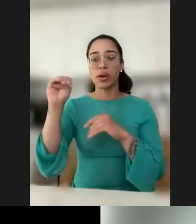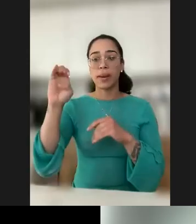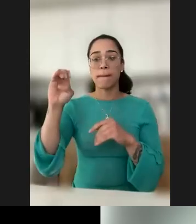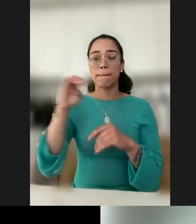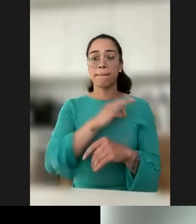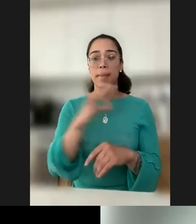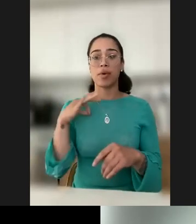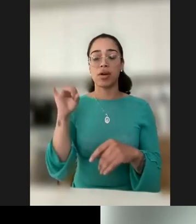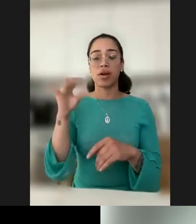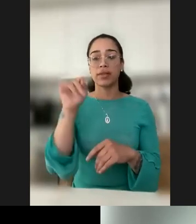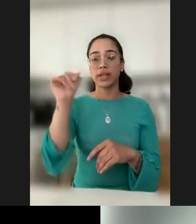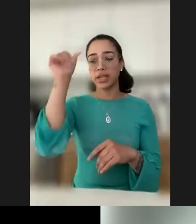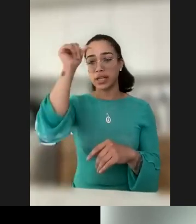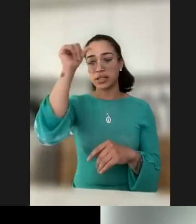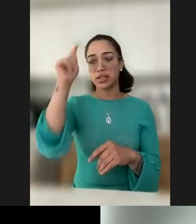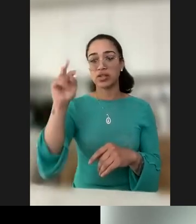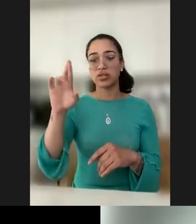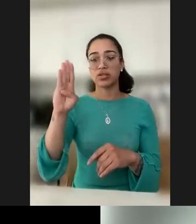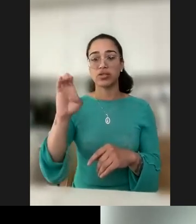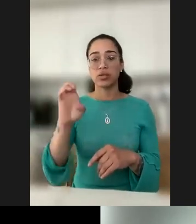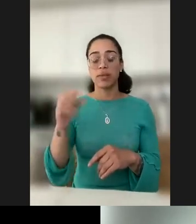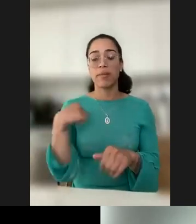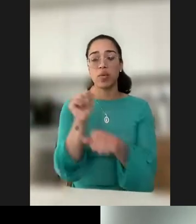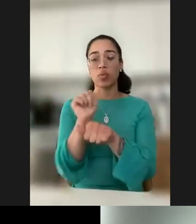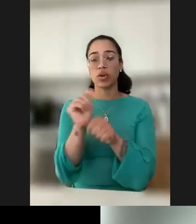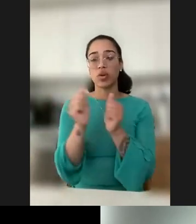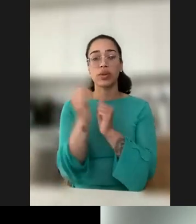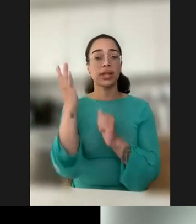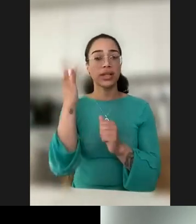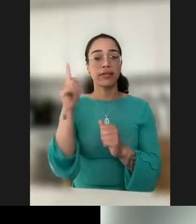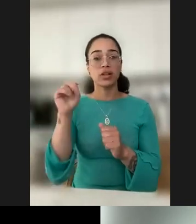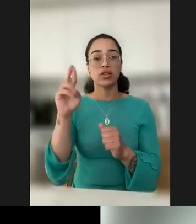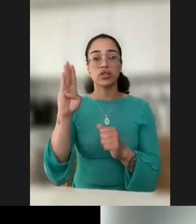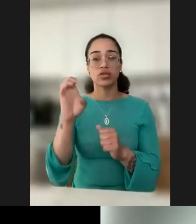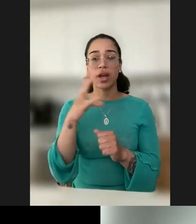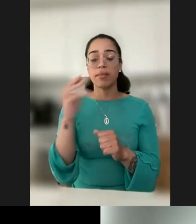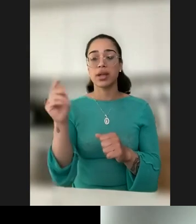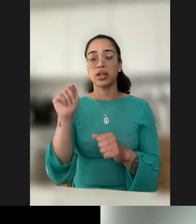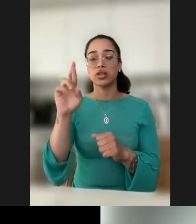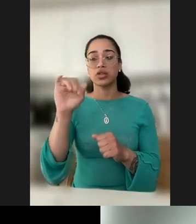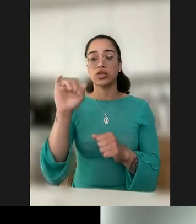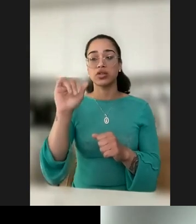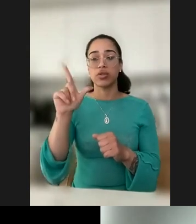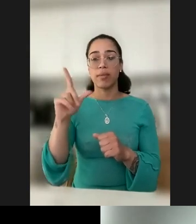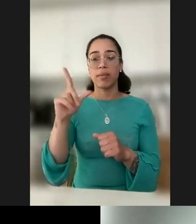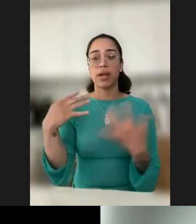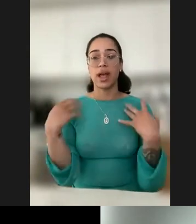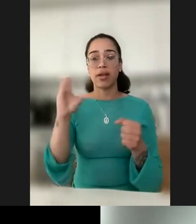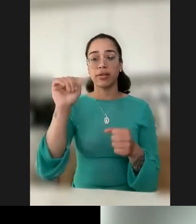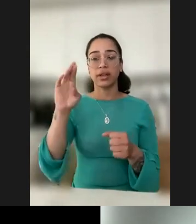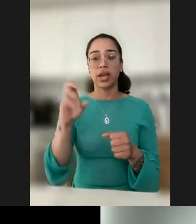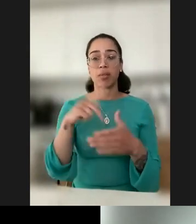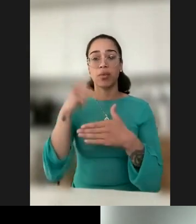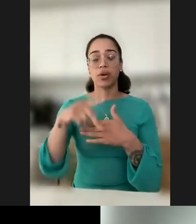tribes. I've been working with the California tribes and tribal health programs for the past 10 years. So I'm very